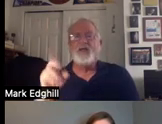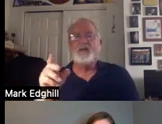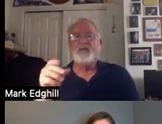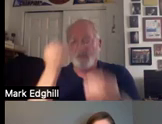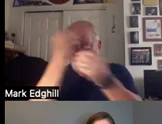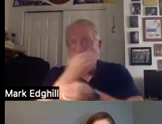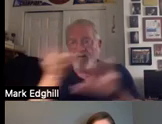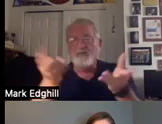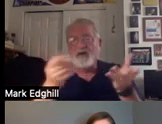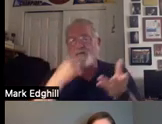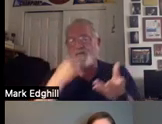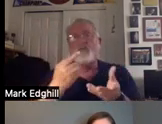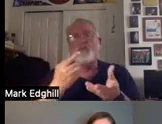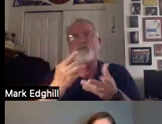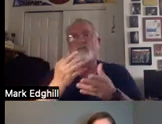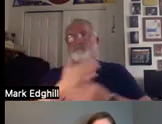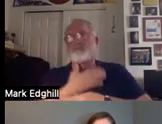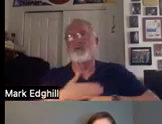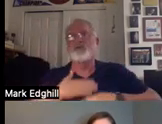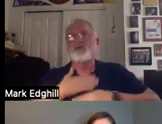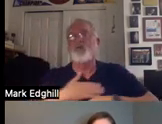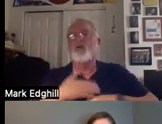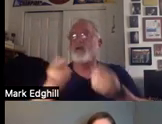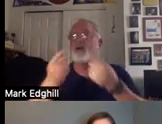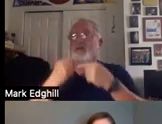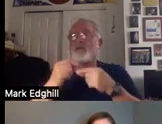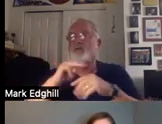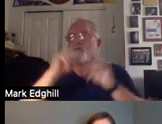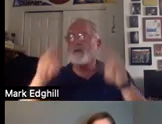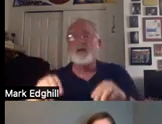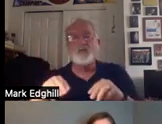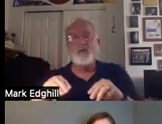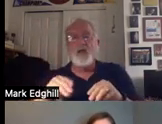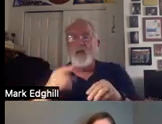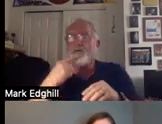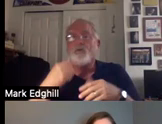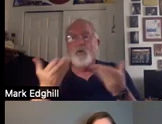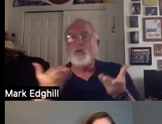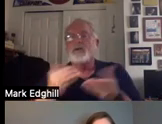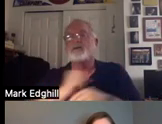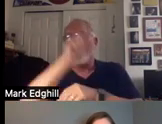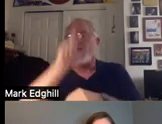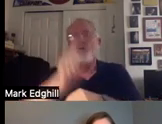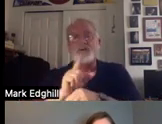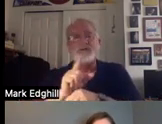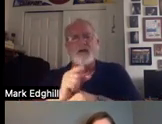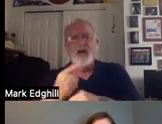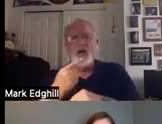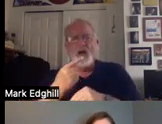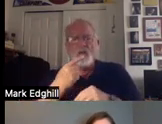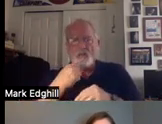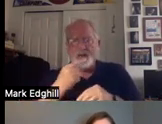Okay, just to let you know that if you okay, and just to let you know, museum, you'd really enjoy coming to the